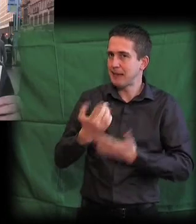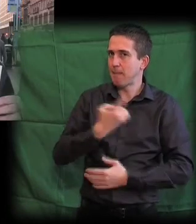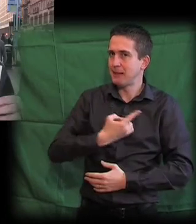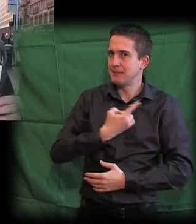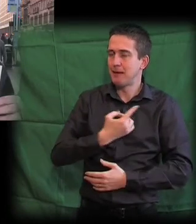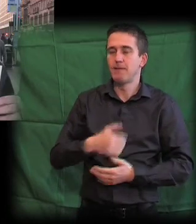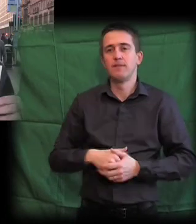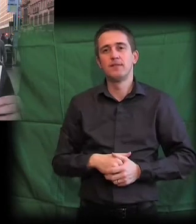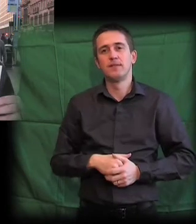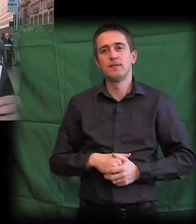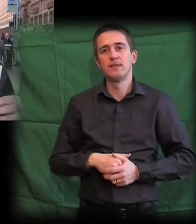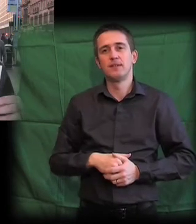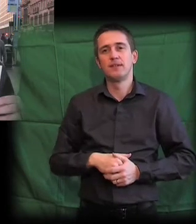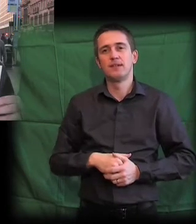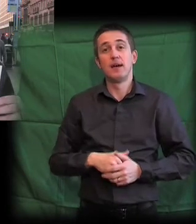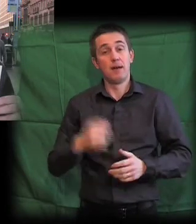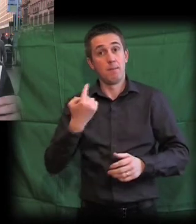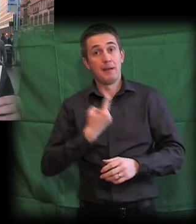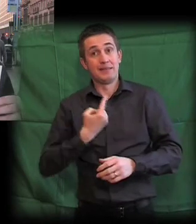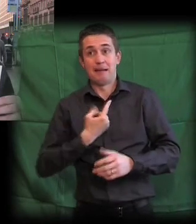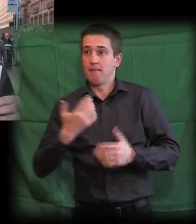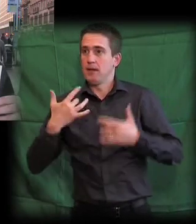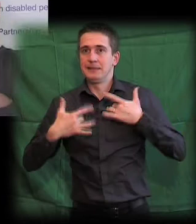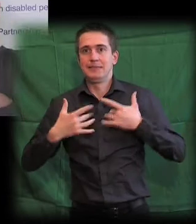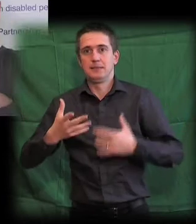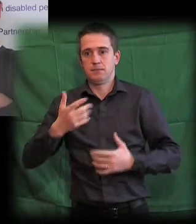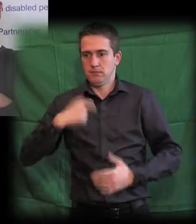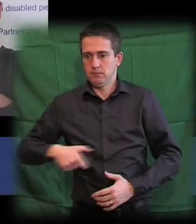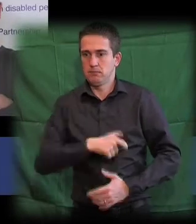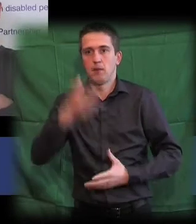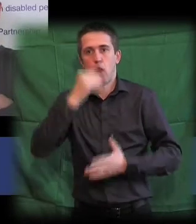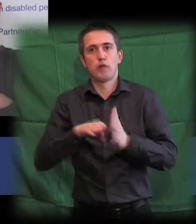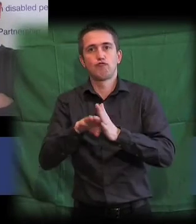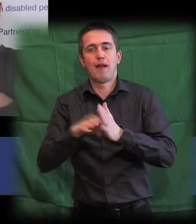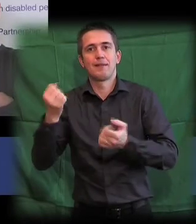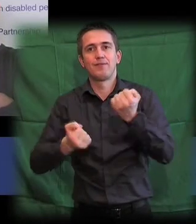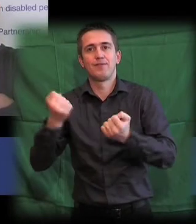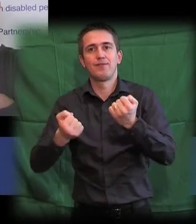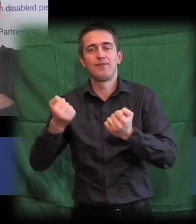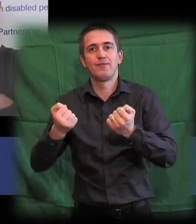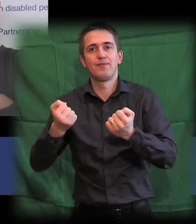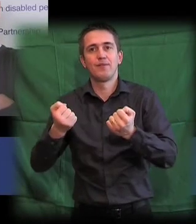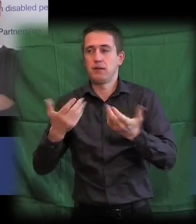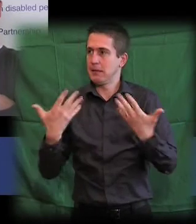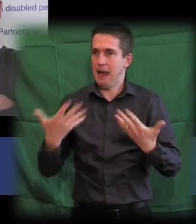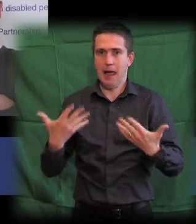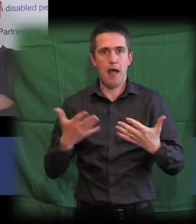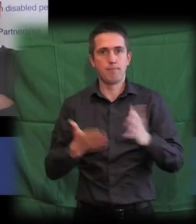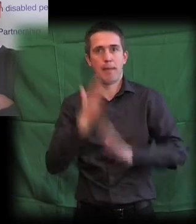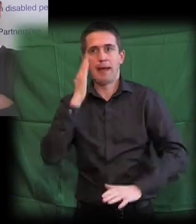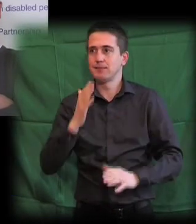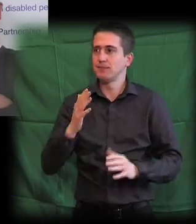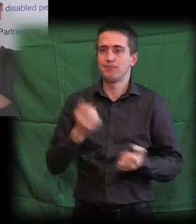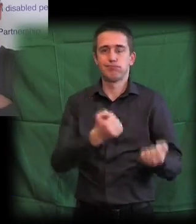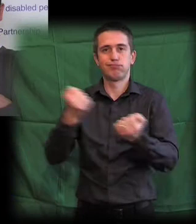first goal with the personal coaching was to get my driving licence, become more independent. That's which I did do, and I achieved it, and